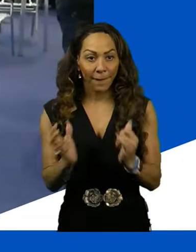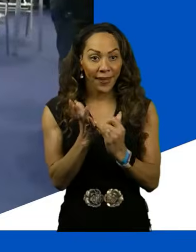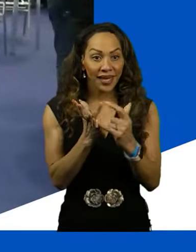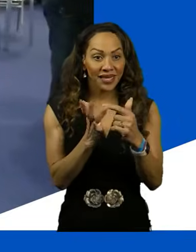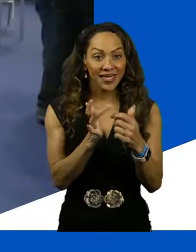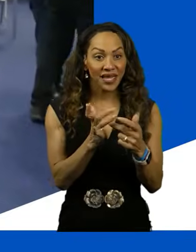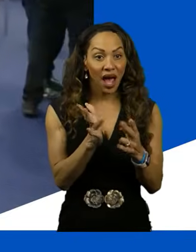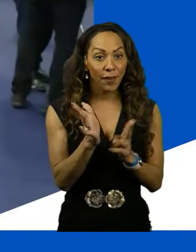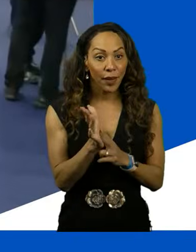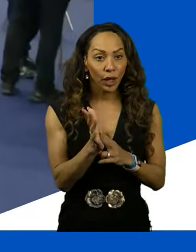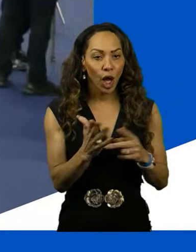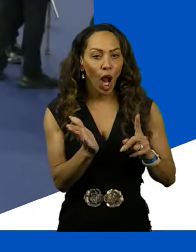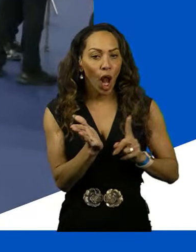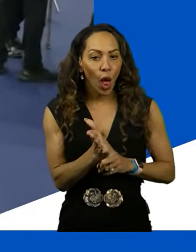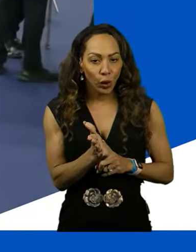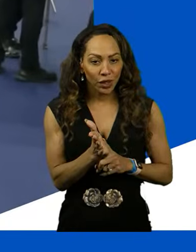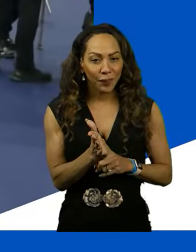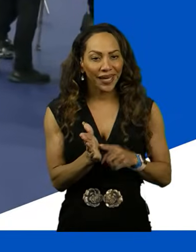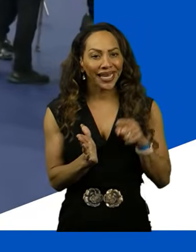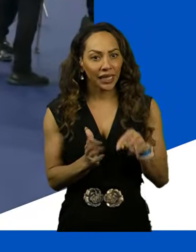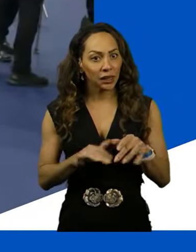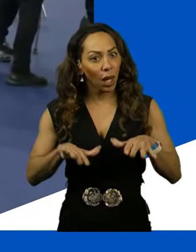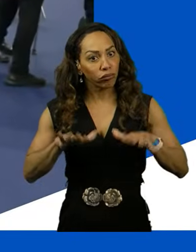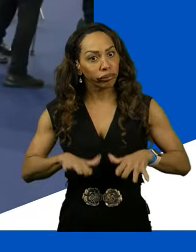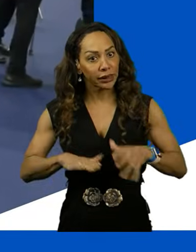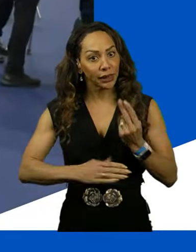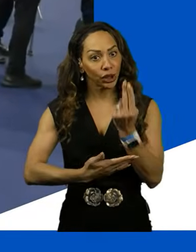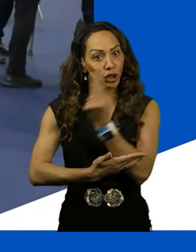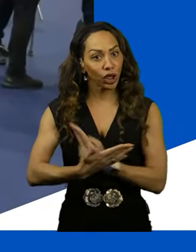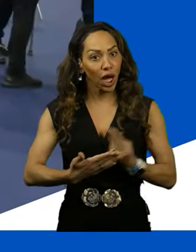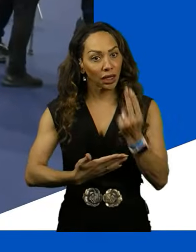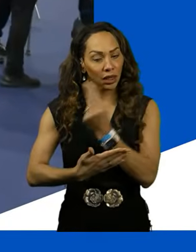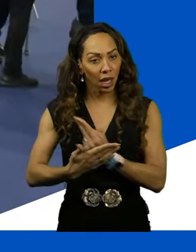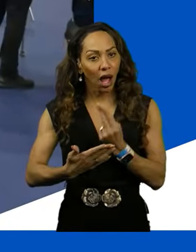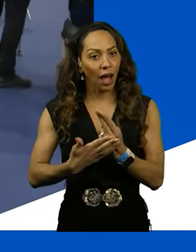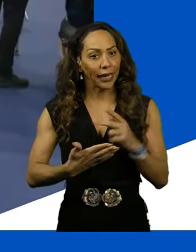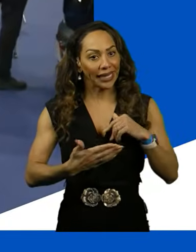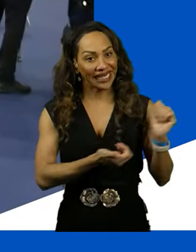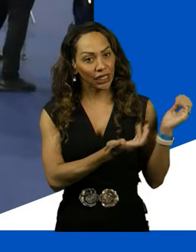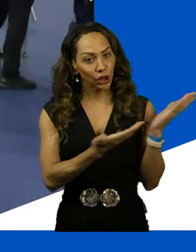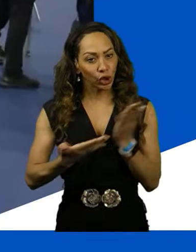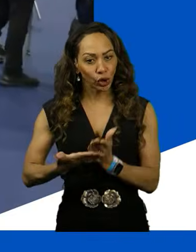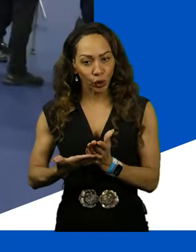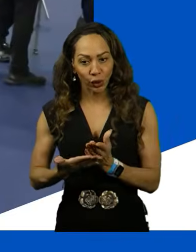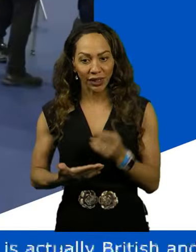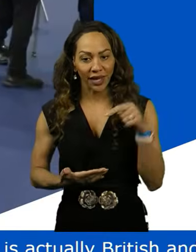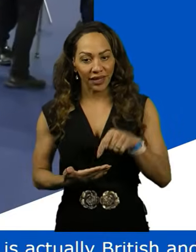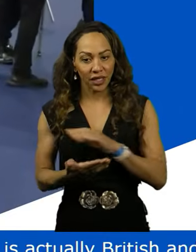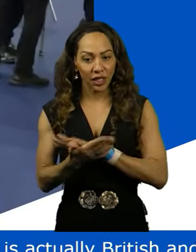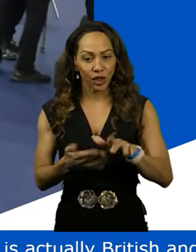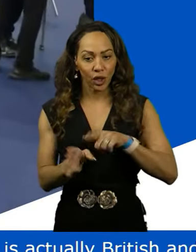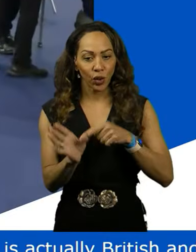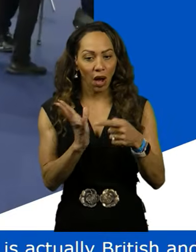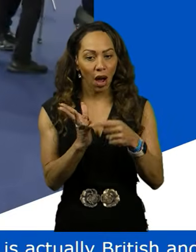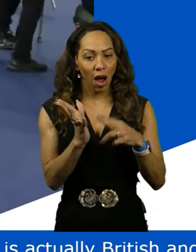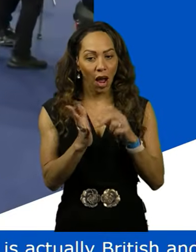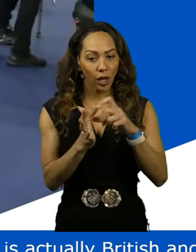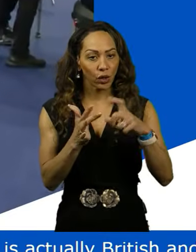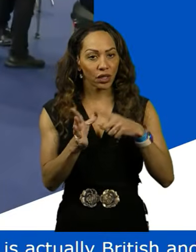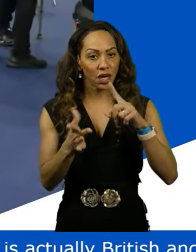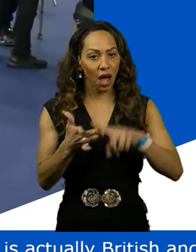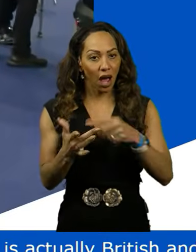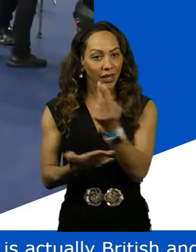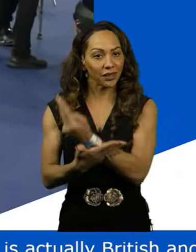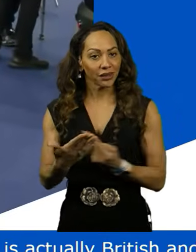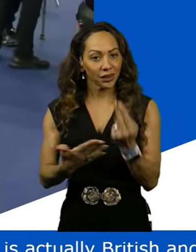actually British, and this is a characteristic trait that he introduced into all the Hyundais that he designs. On the move, these light up